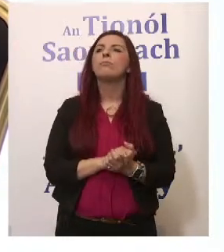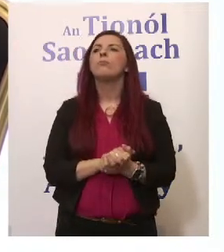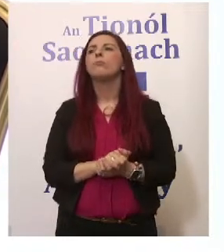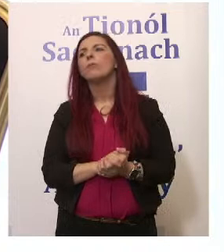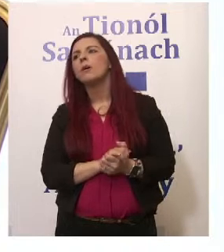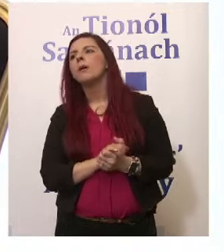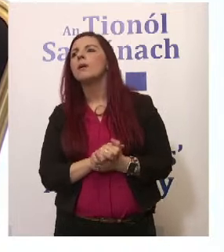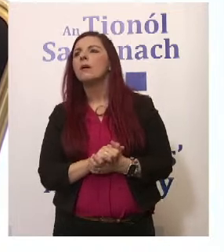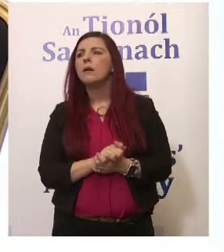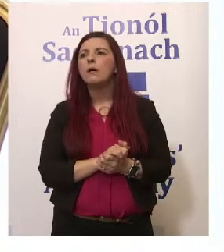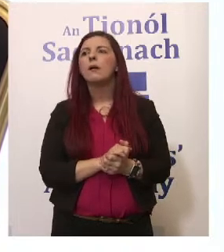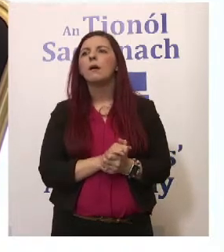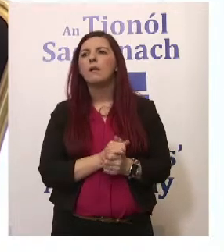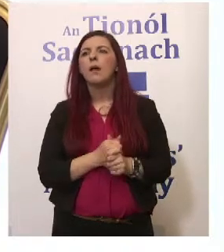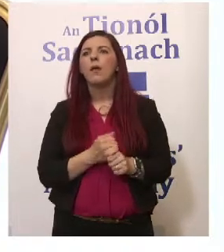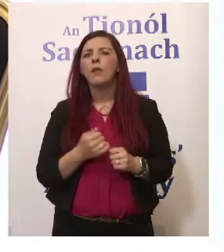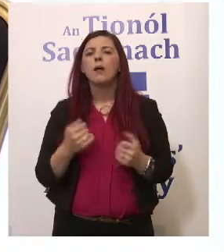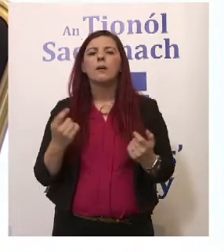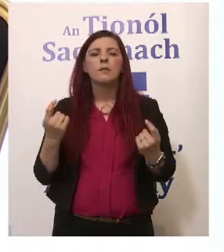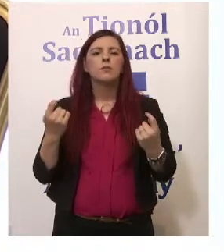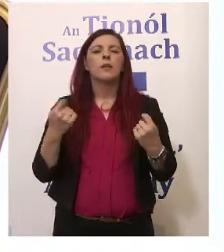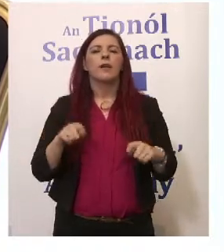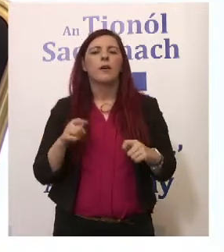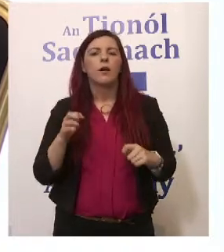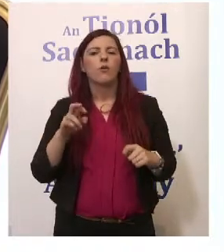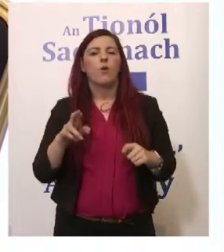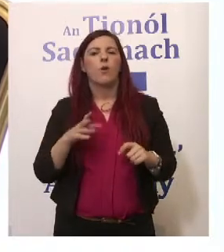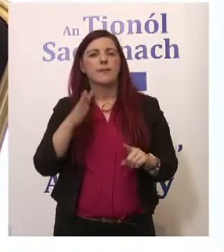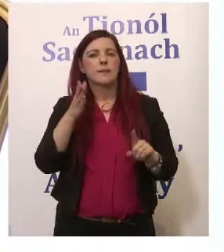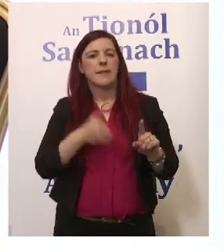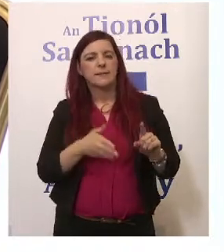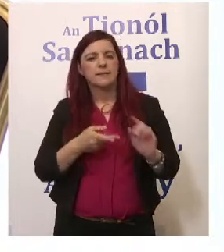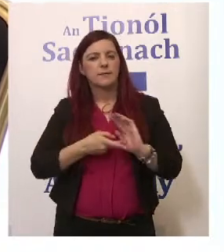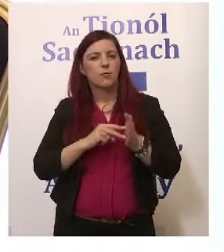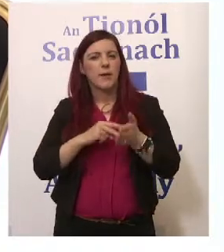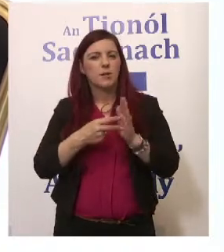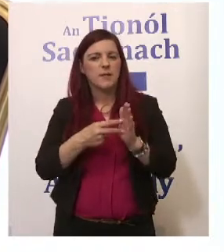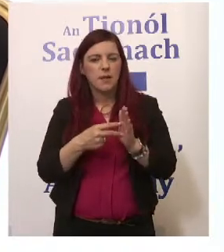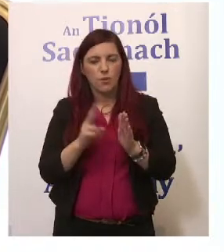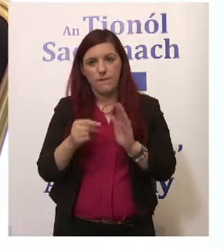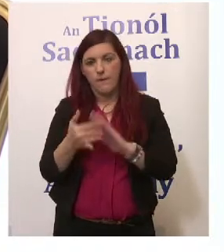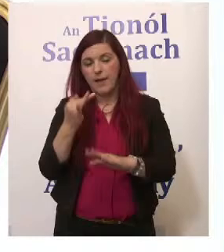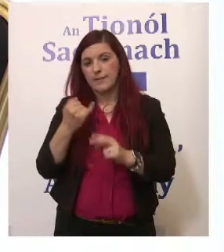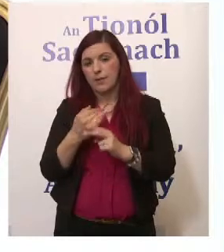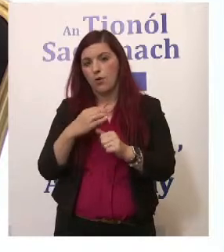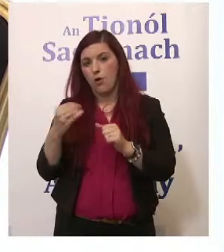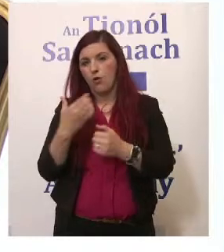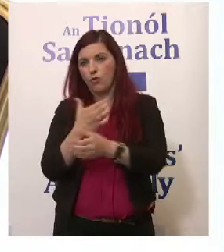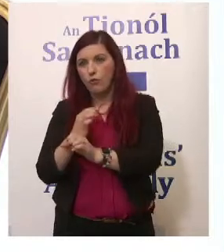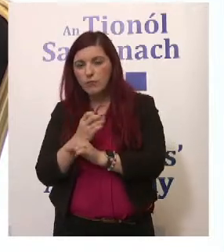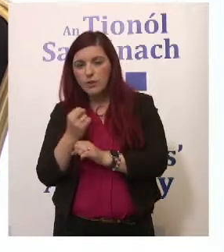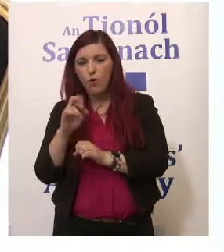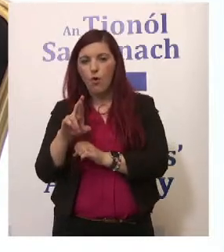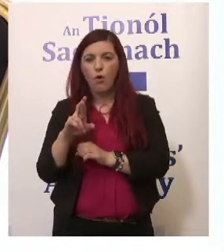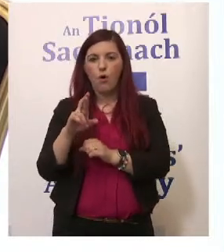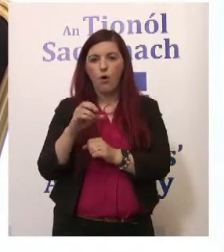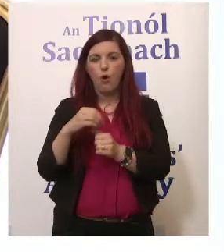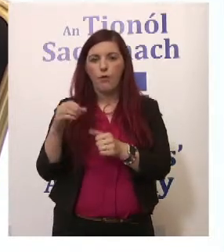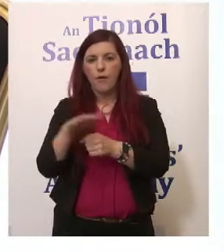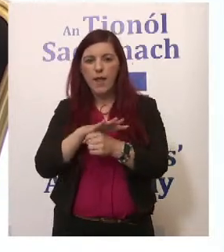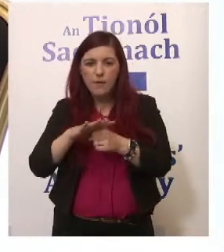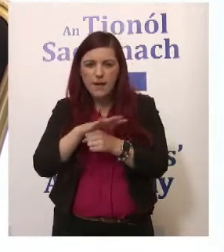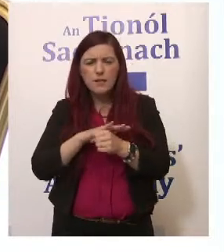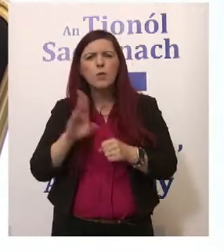there are kind of tax sharing or tax splitting arrangements that you find in other countries, other jurisdictions. You